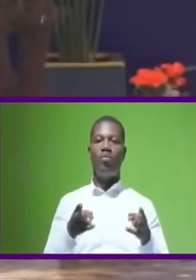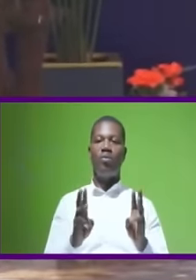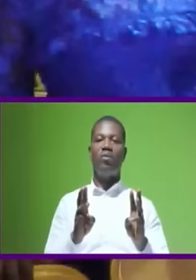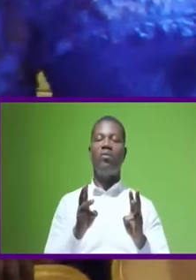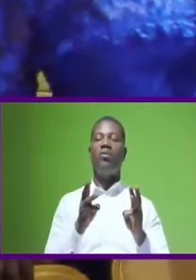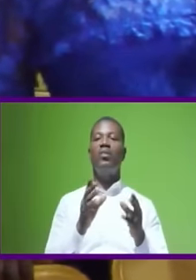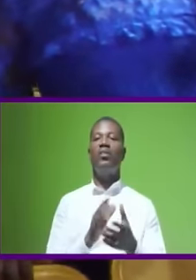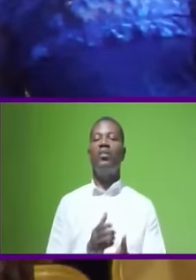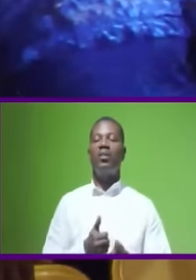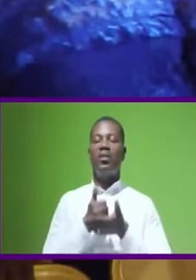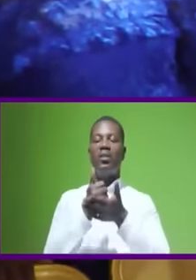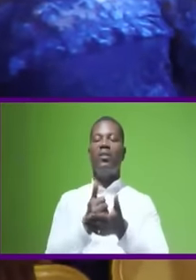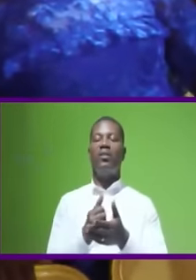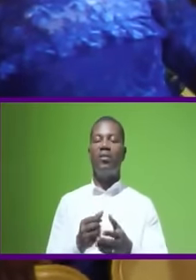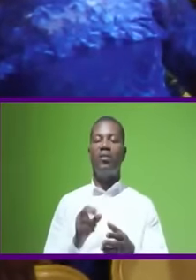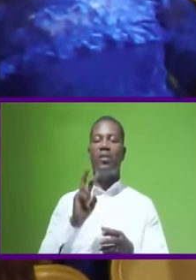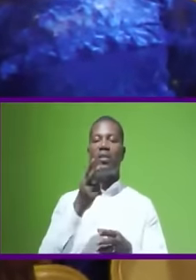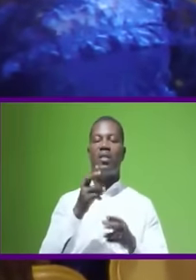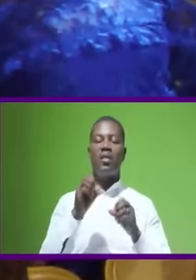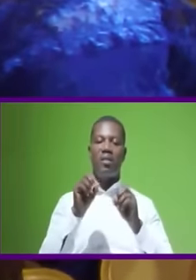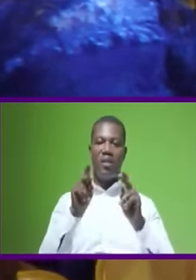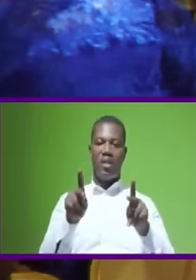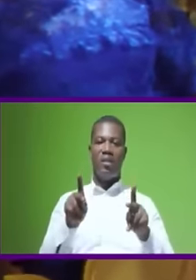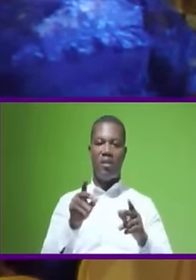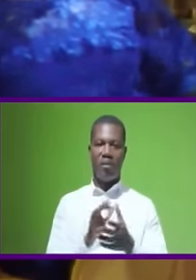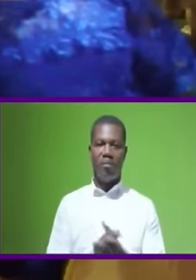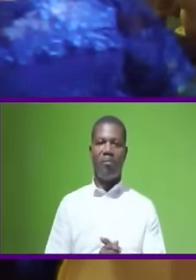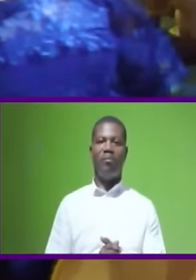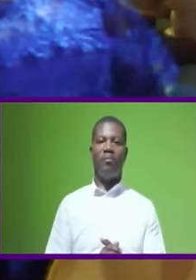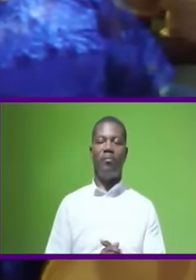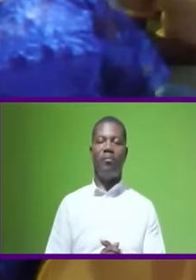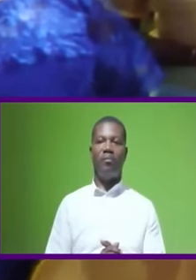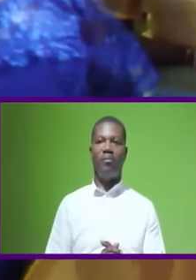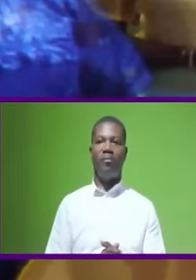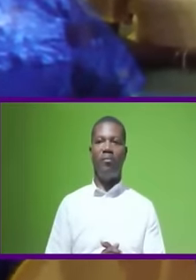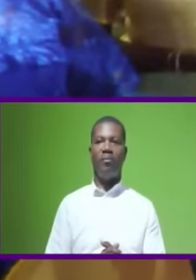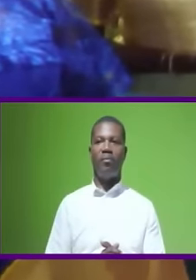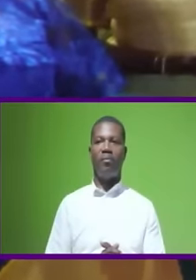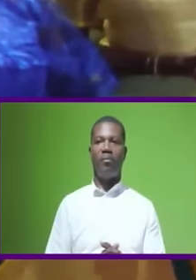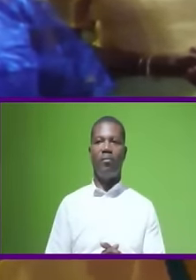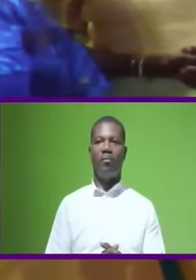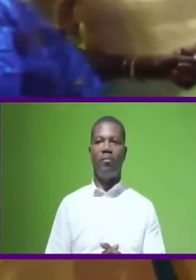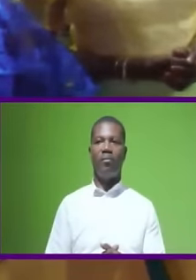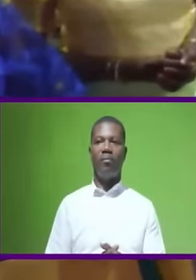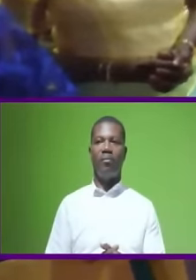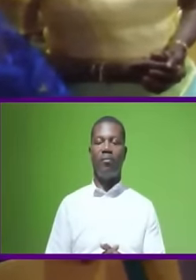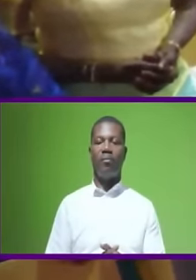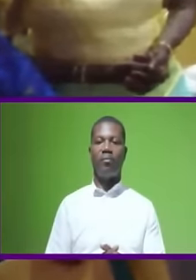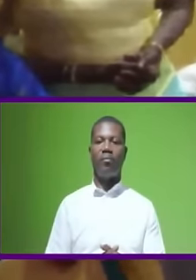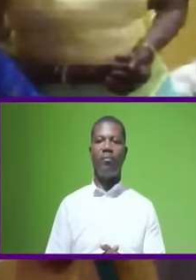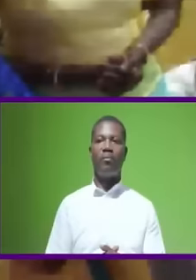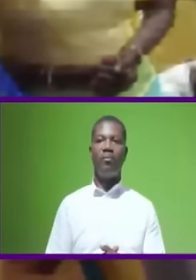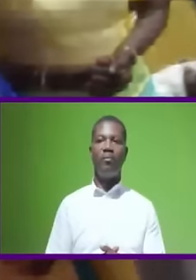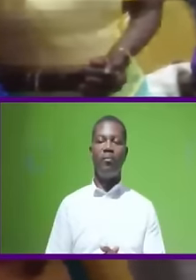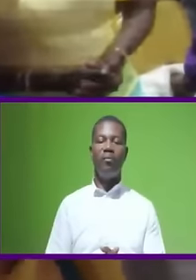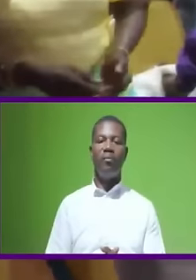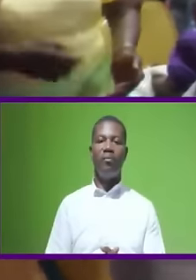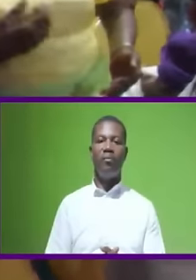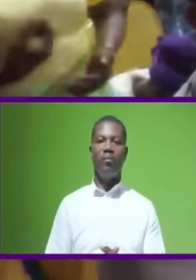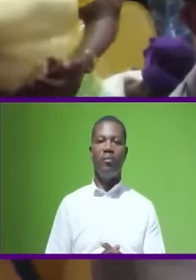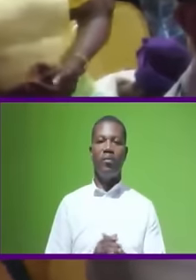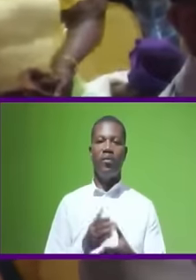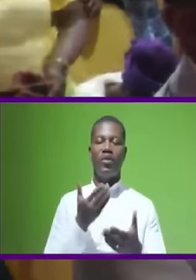ne second chance. So that because of money issues, he will give a second chance. Pardon nyame